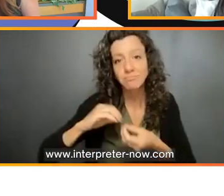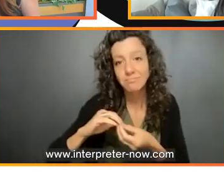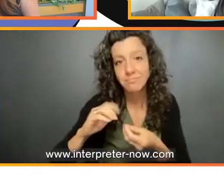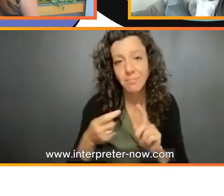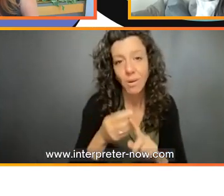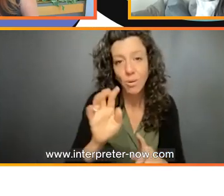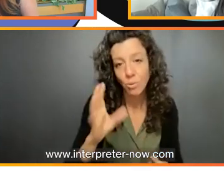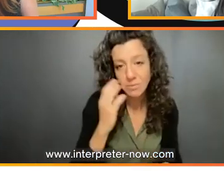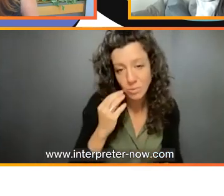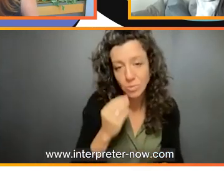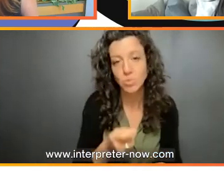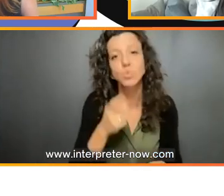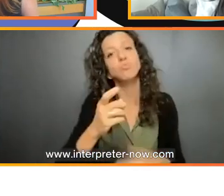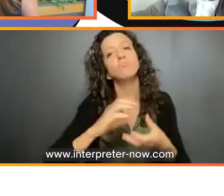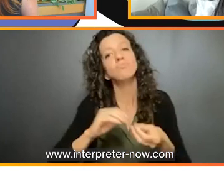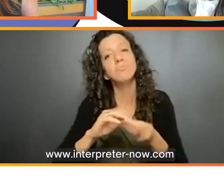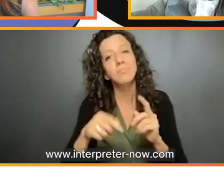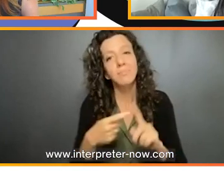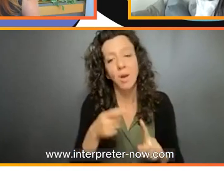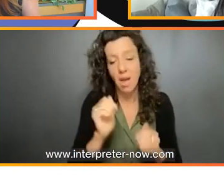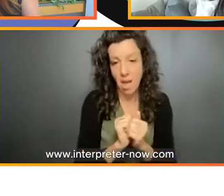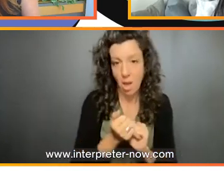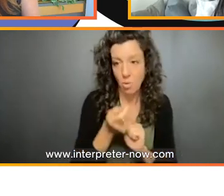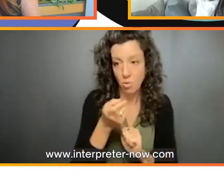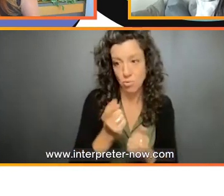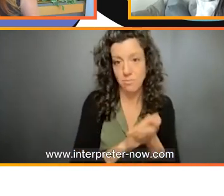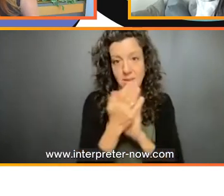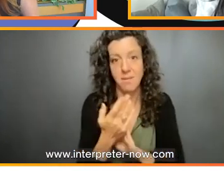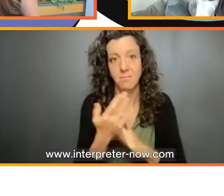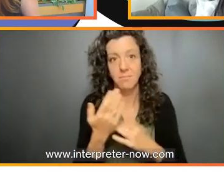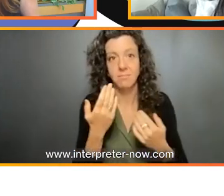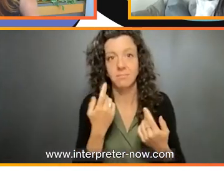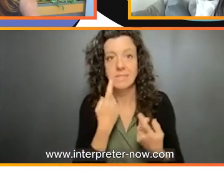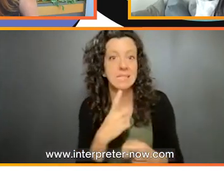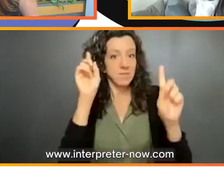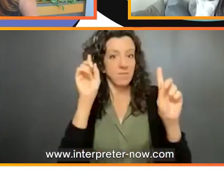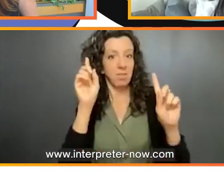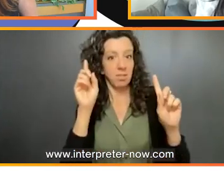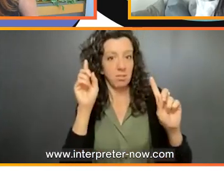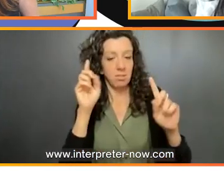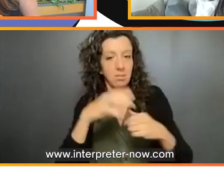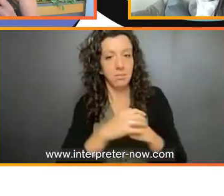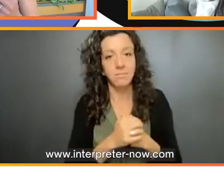noticed when you were sharing your story, you were sharing how you were successful.